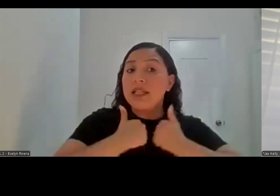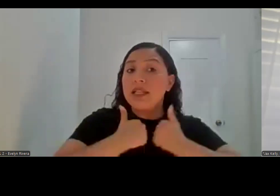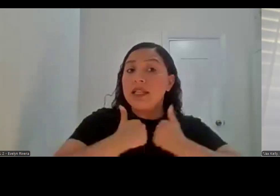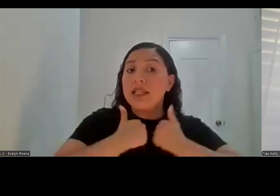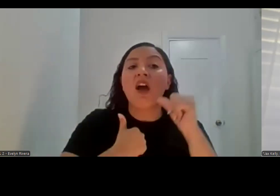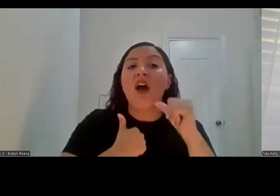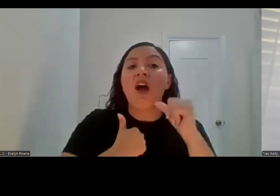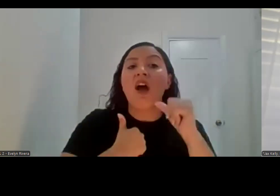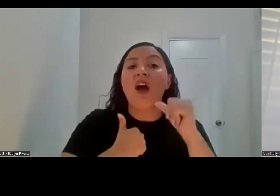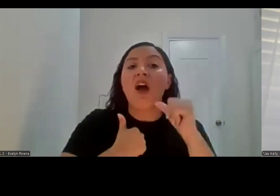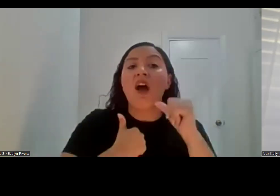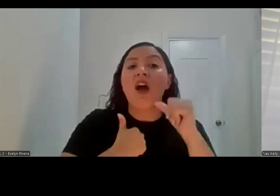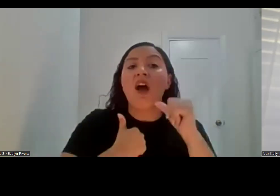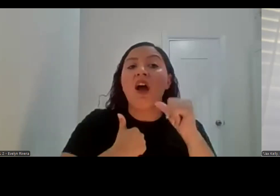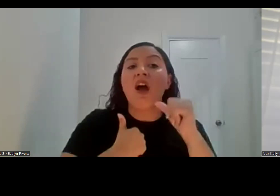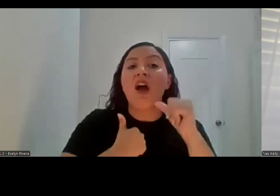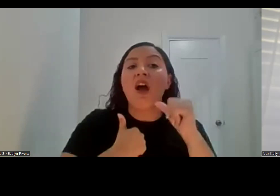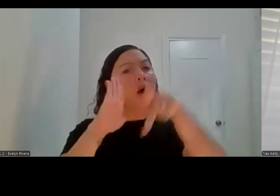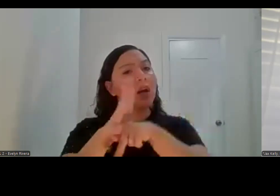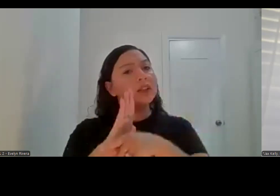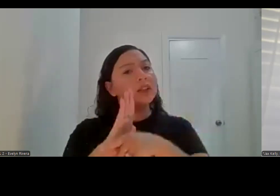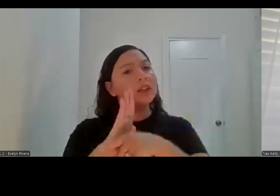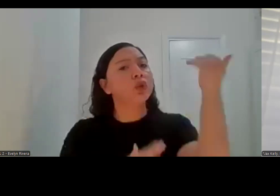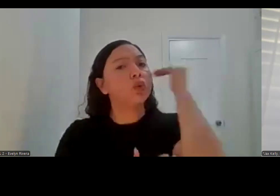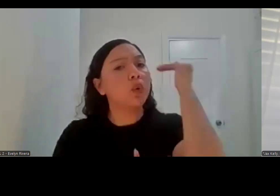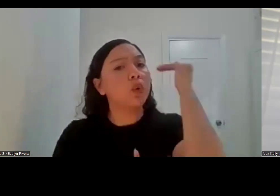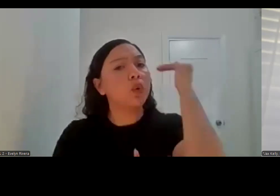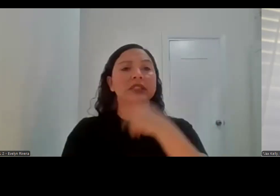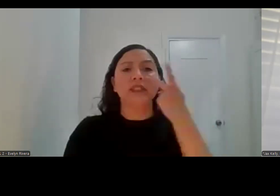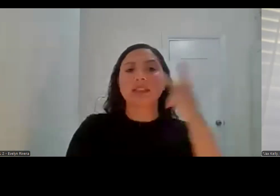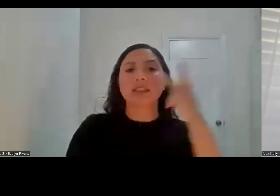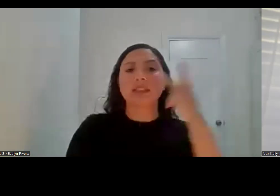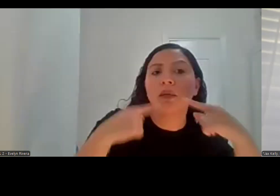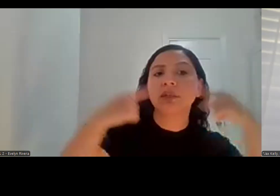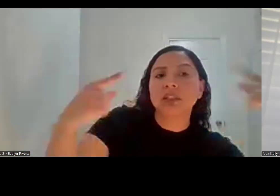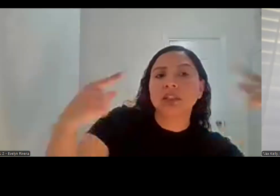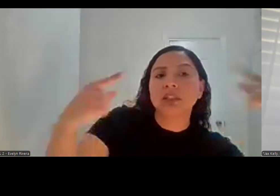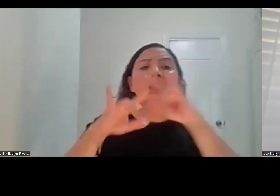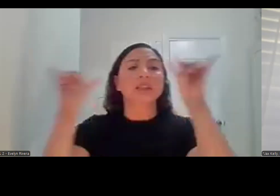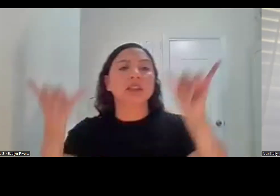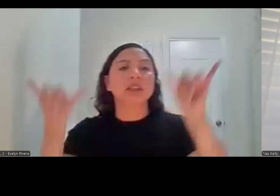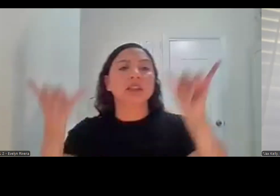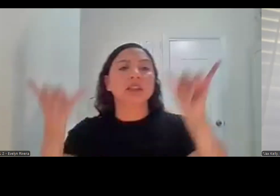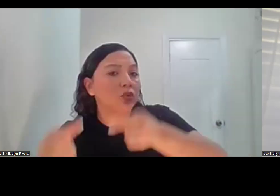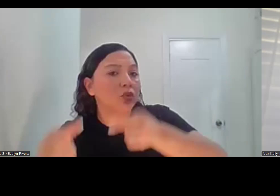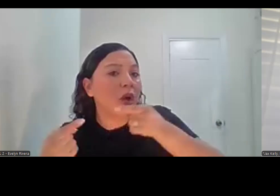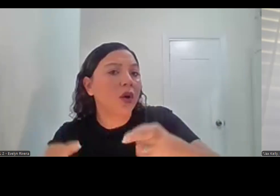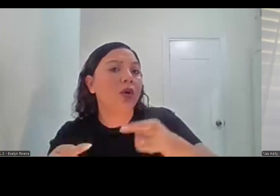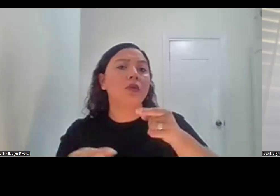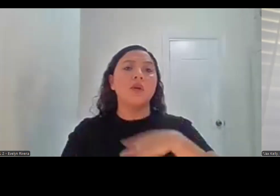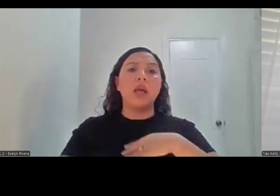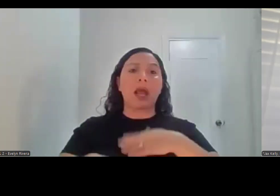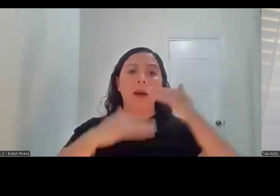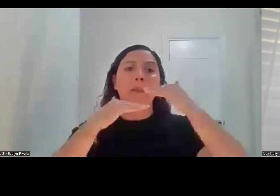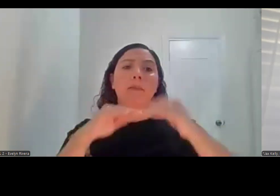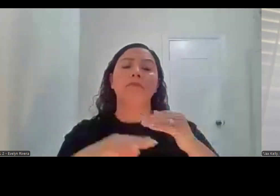policy insight. It tells us where systems work, where they break down, and where barriers persist that data alone may